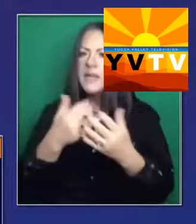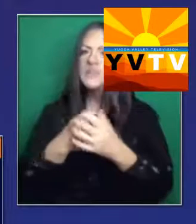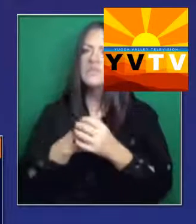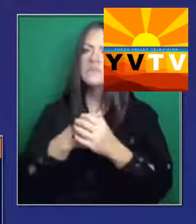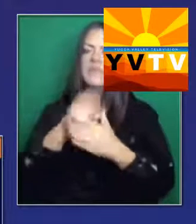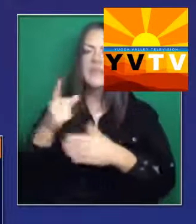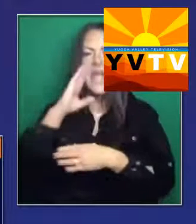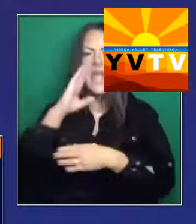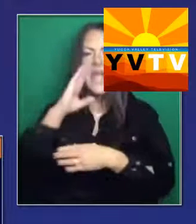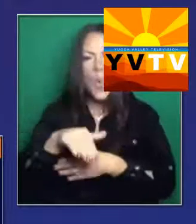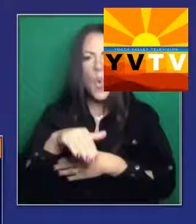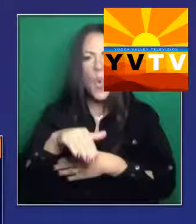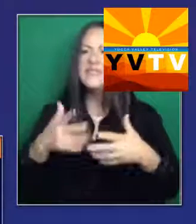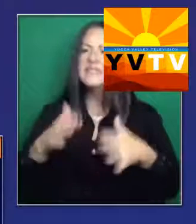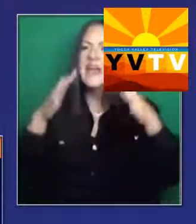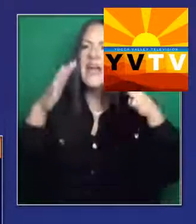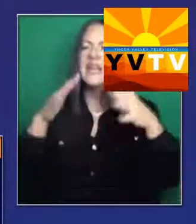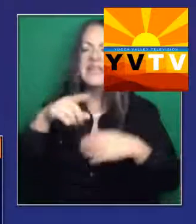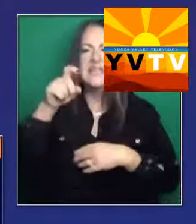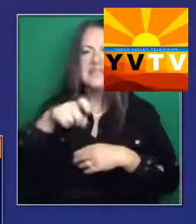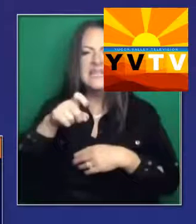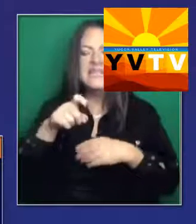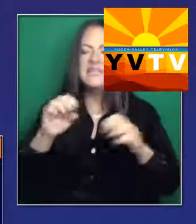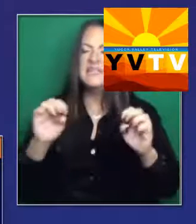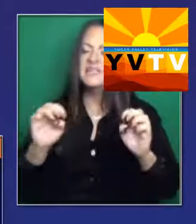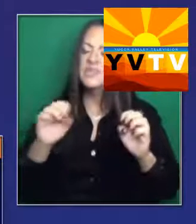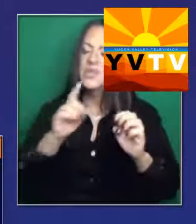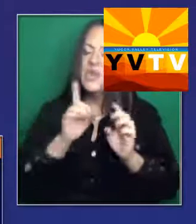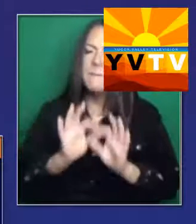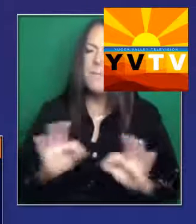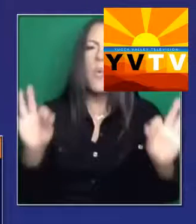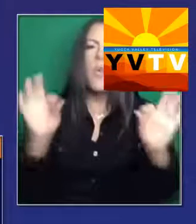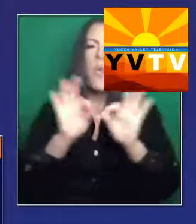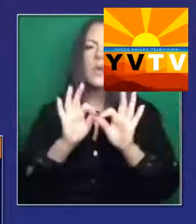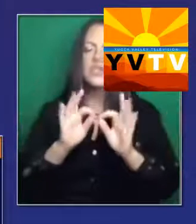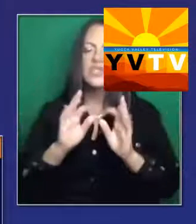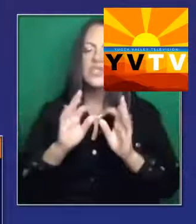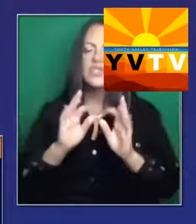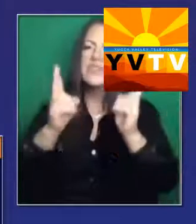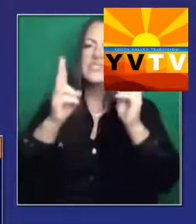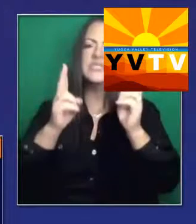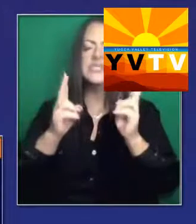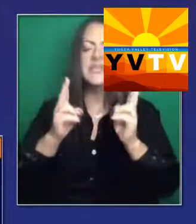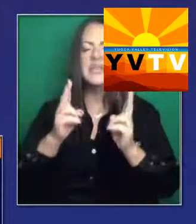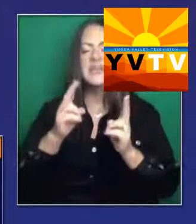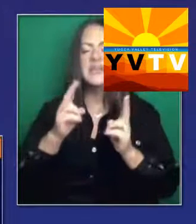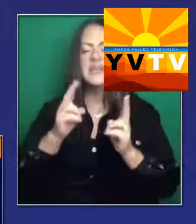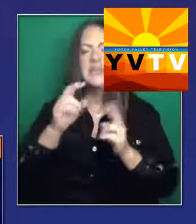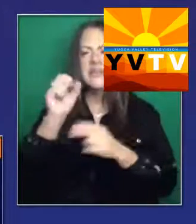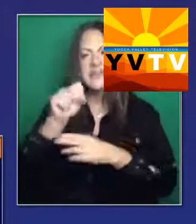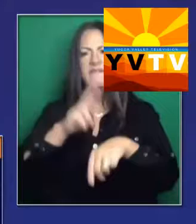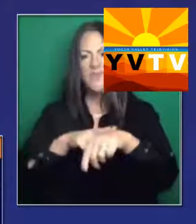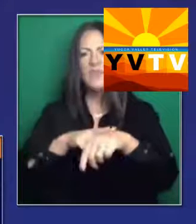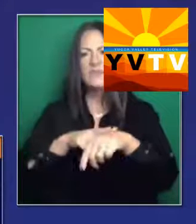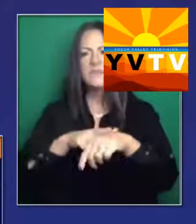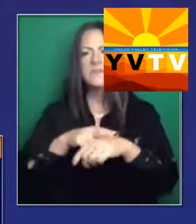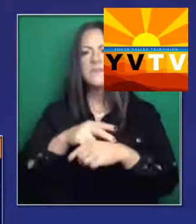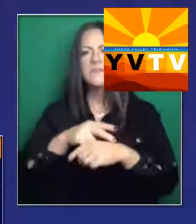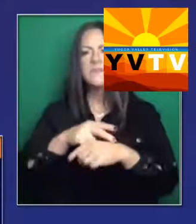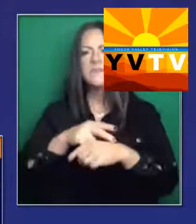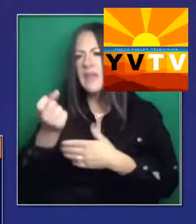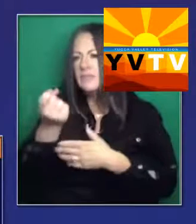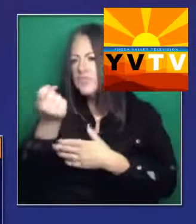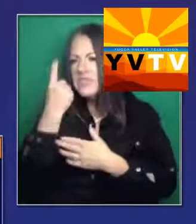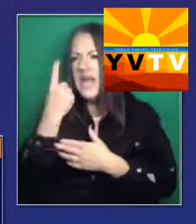on all of this. And we are not going to require a cadence once a week of understanding. We are going